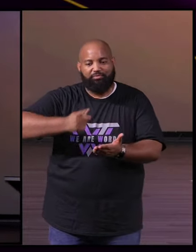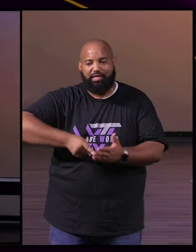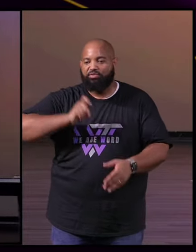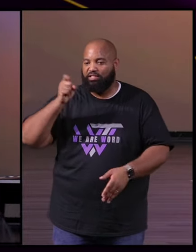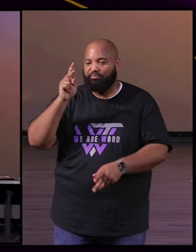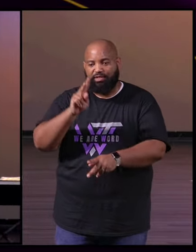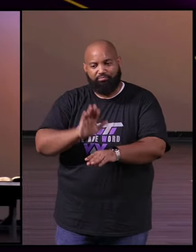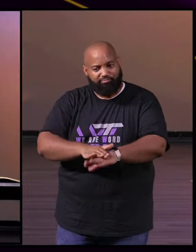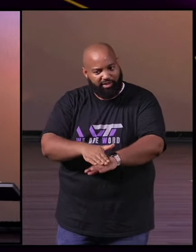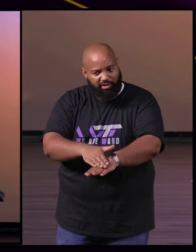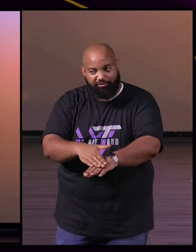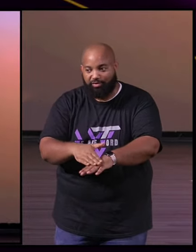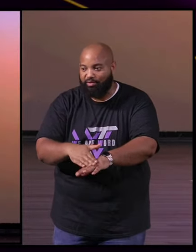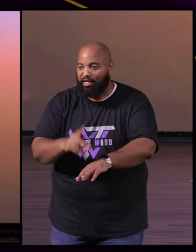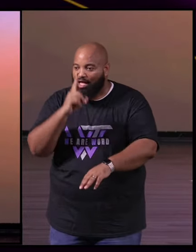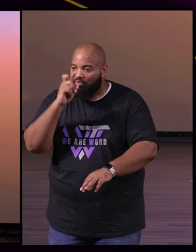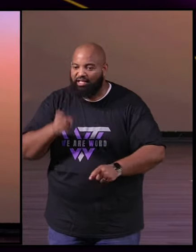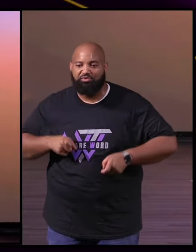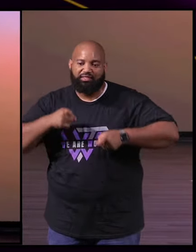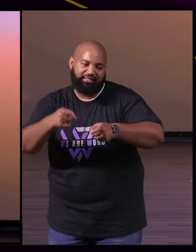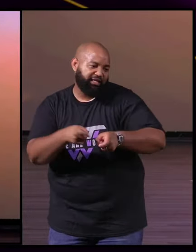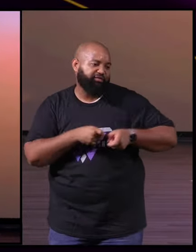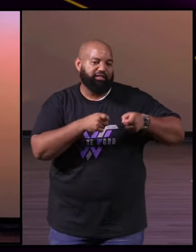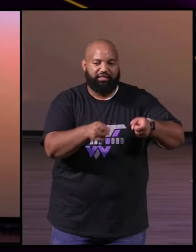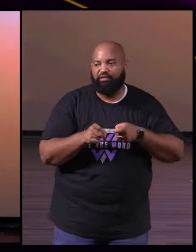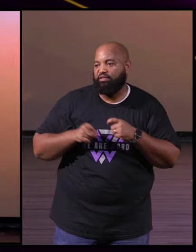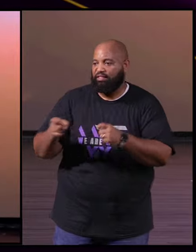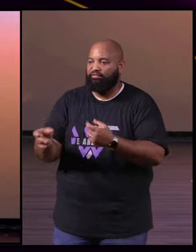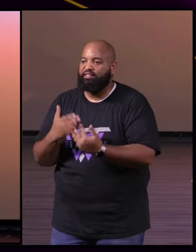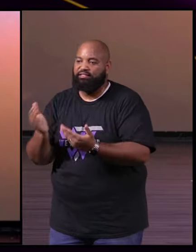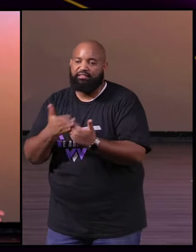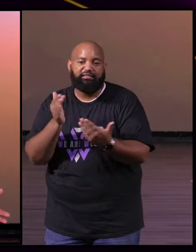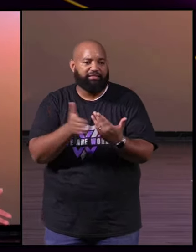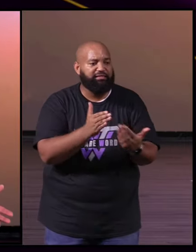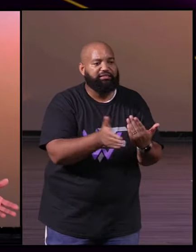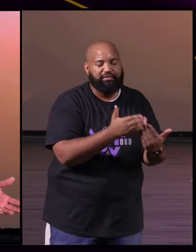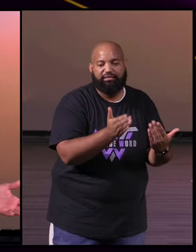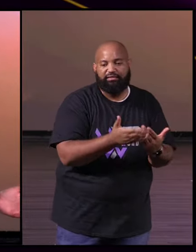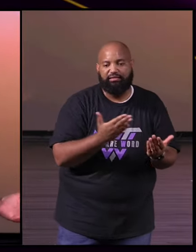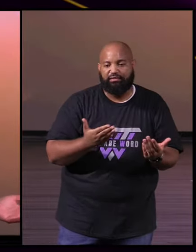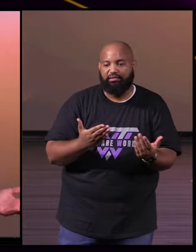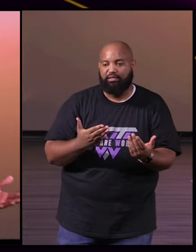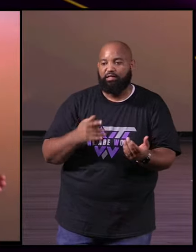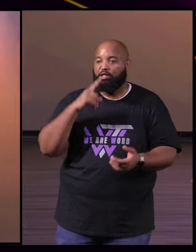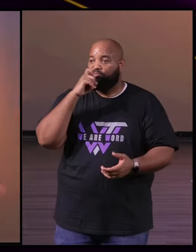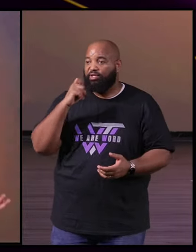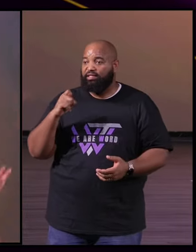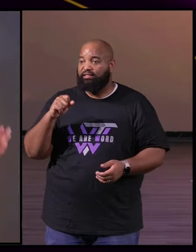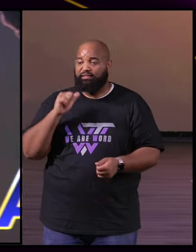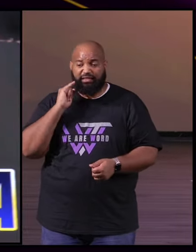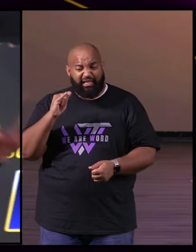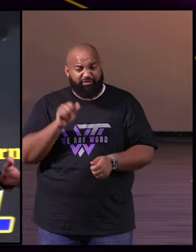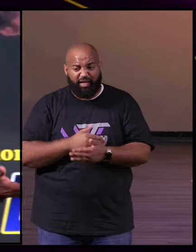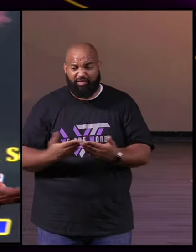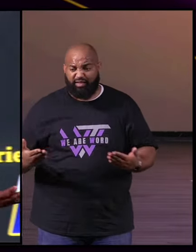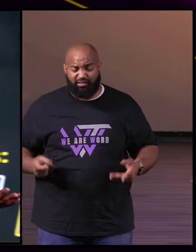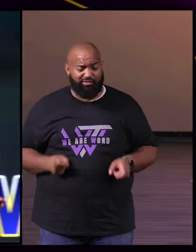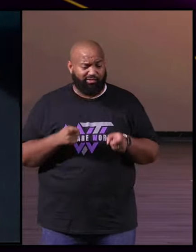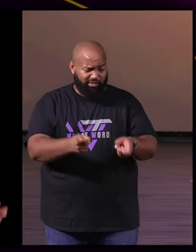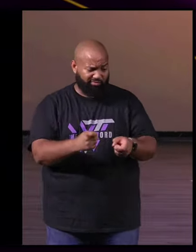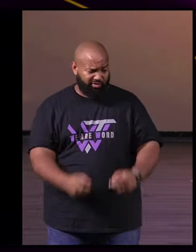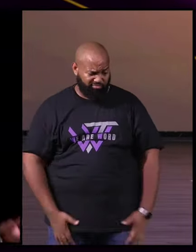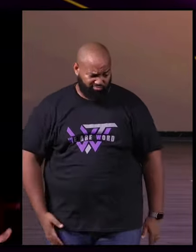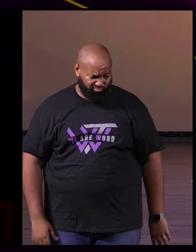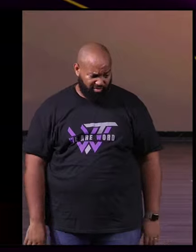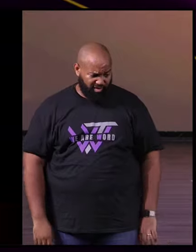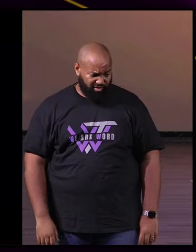careful that we don't just hand them everything and make it easy. Because if everything just gets given to you,